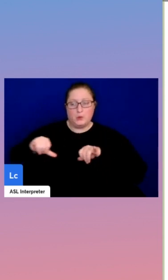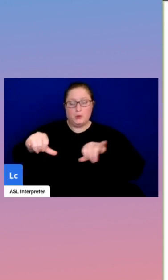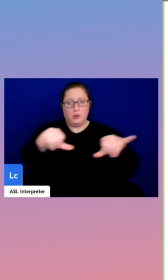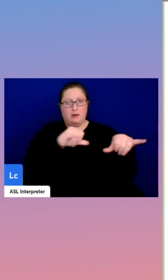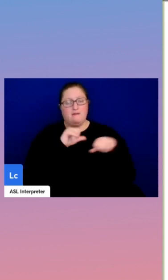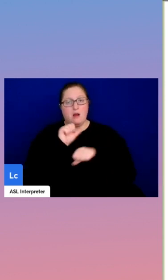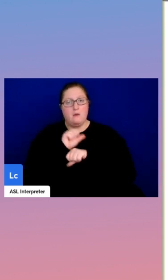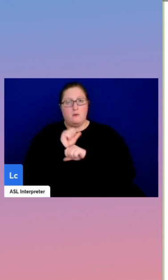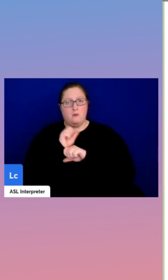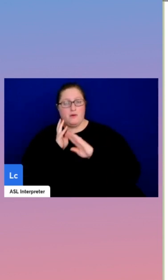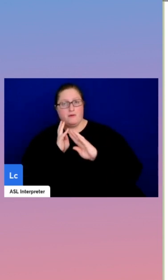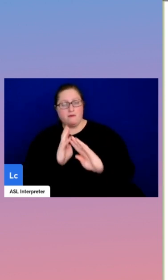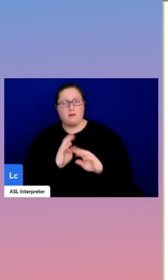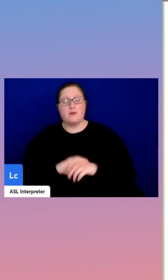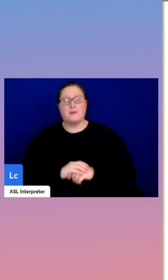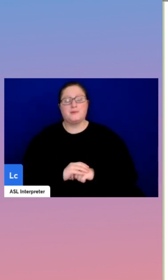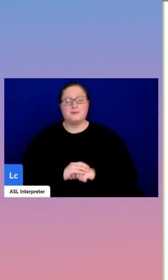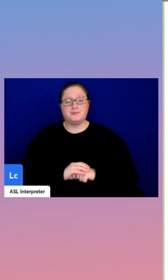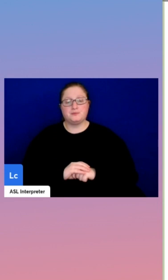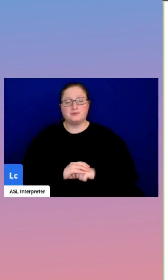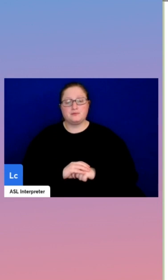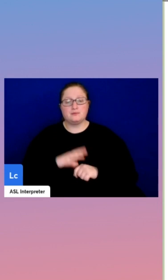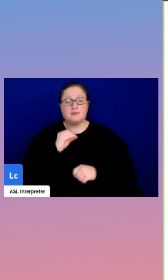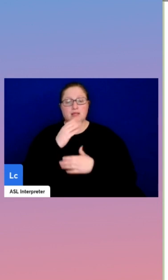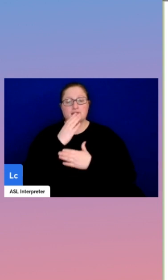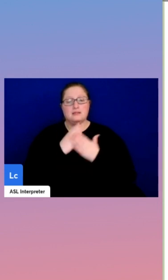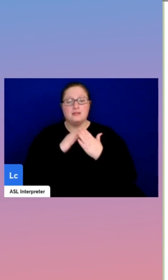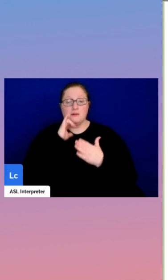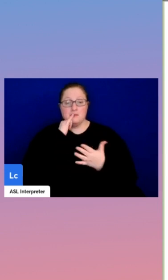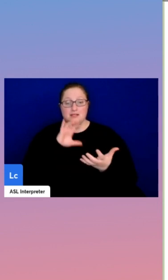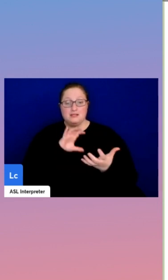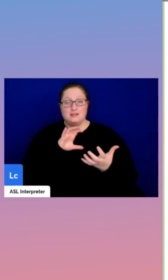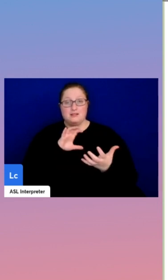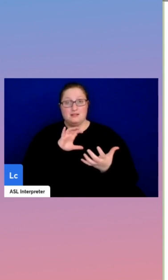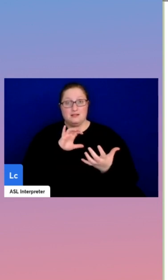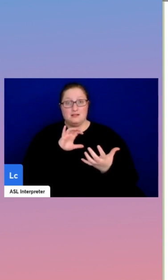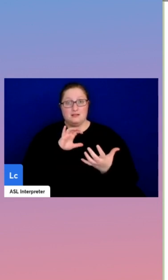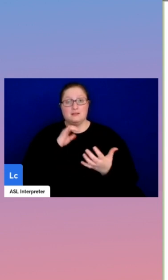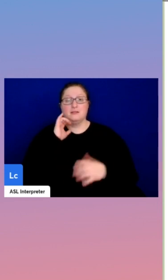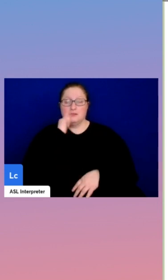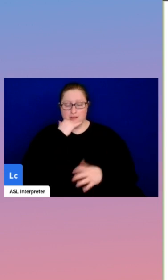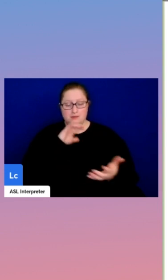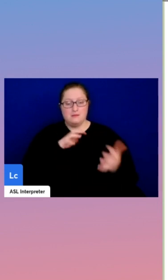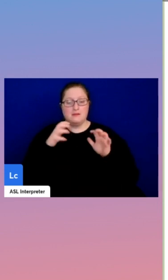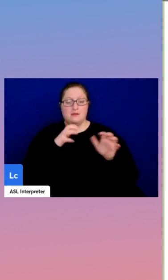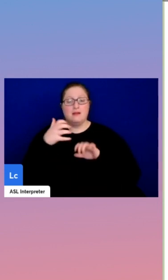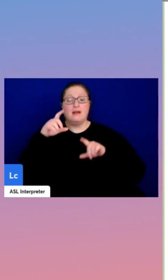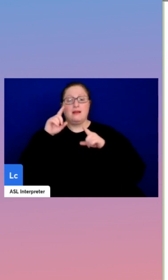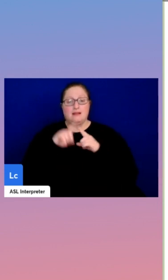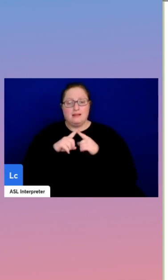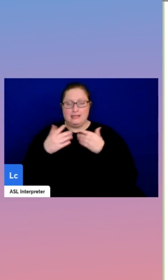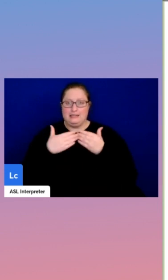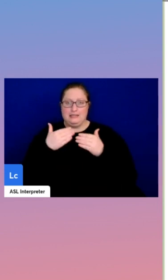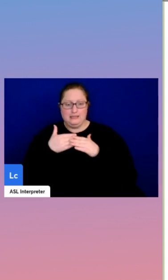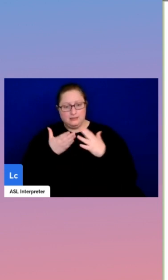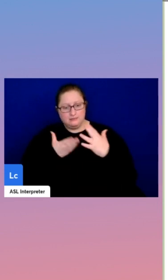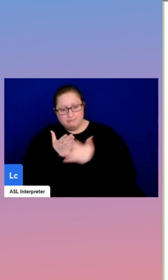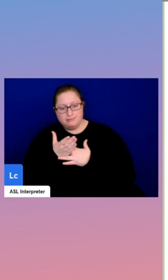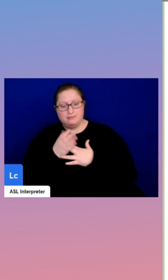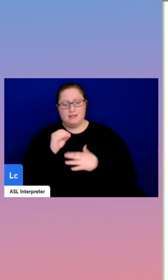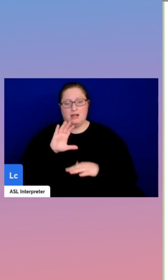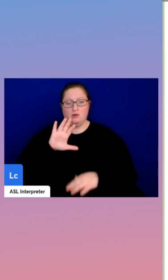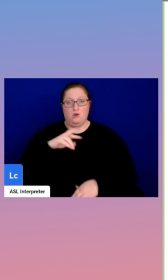workflow, and misconfigurations can easily sneak in and put at risk your workloads. There is also a low degree